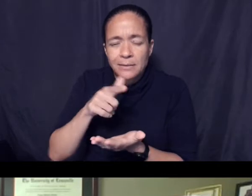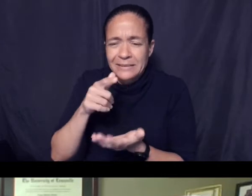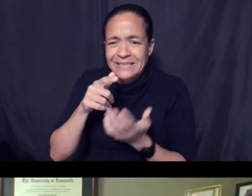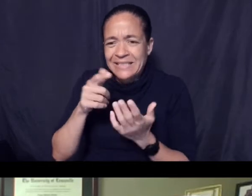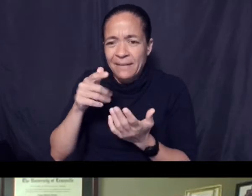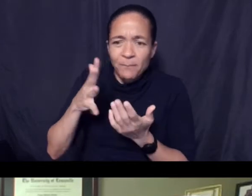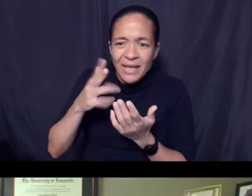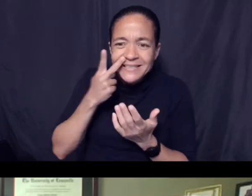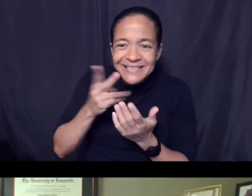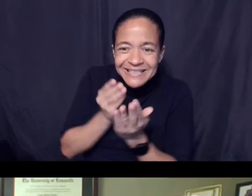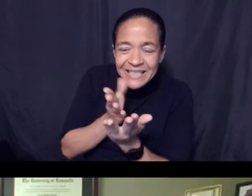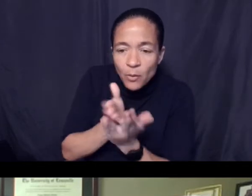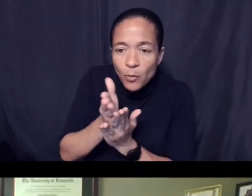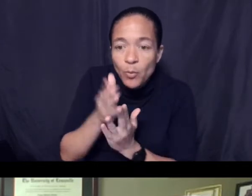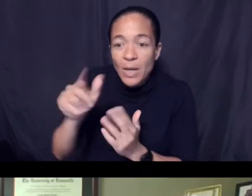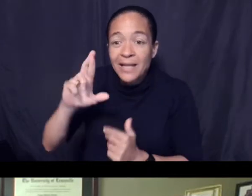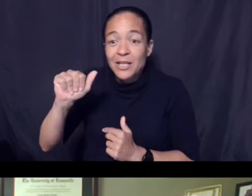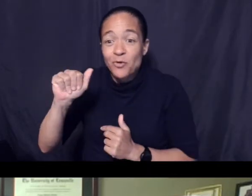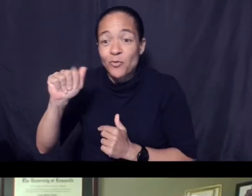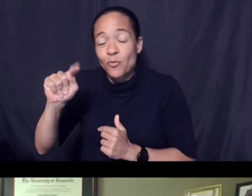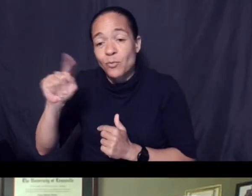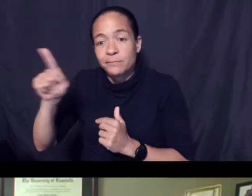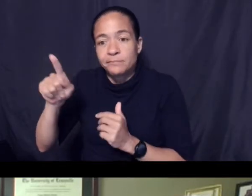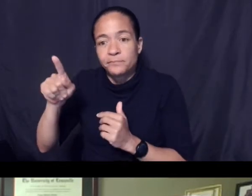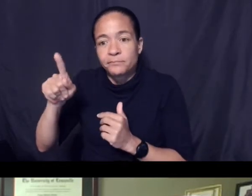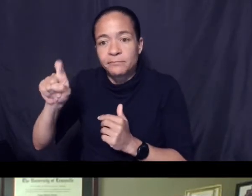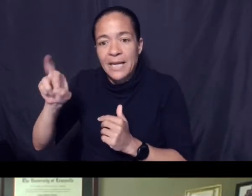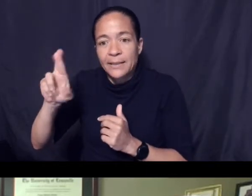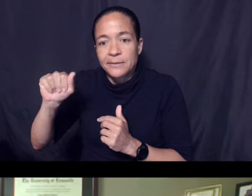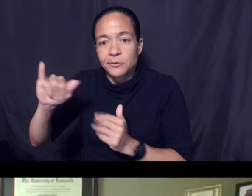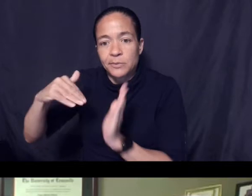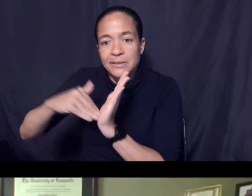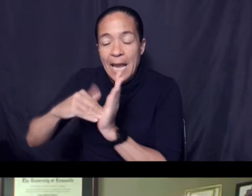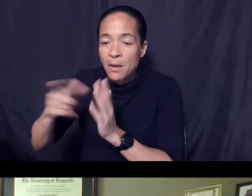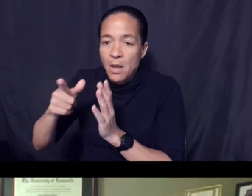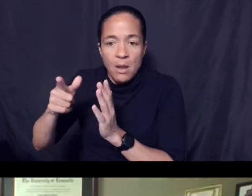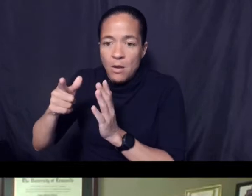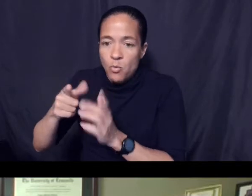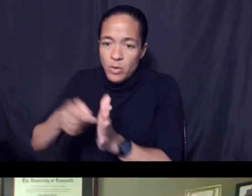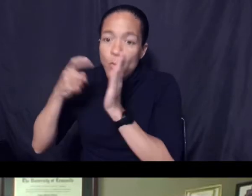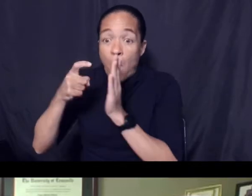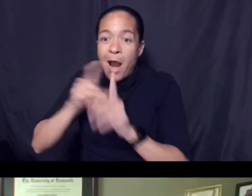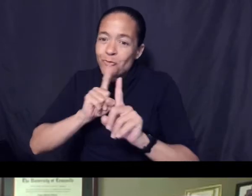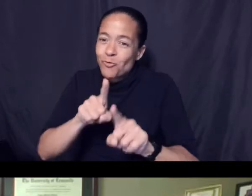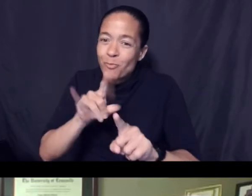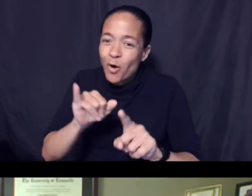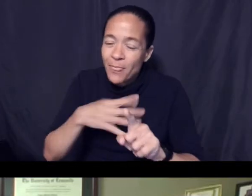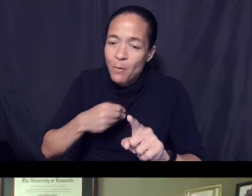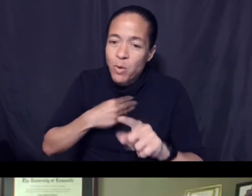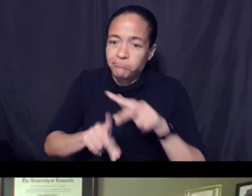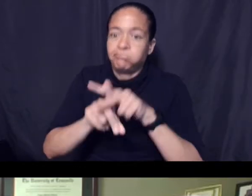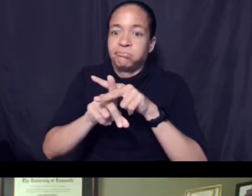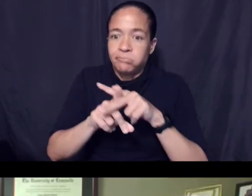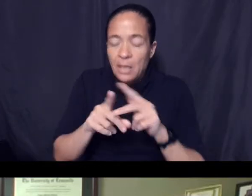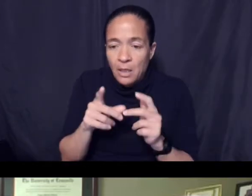hyperlucent area that the radiologist would be required to report as part of the skull film findings.